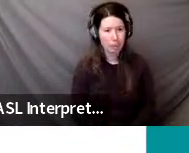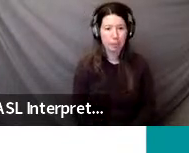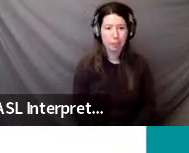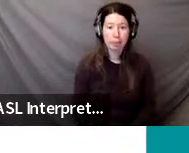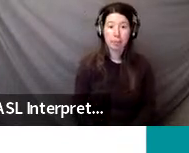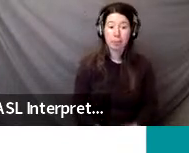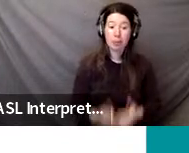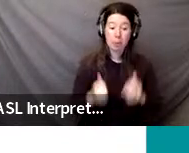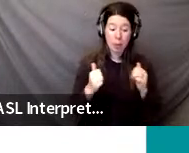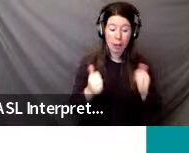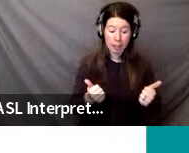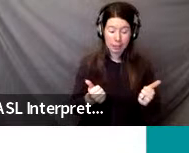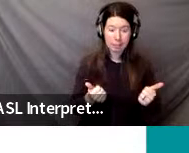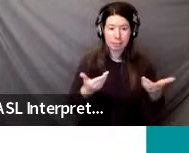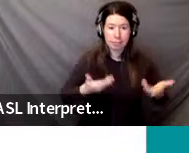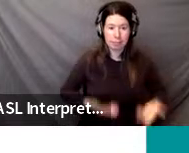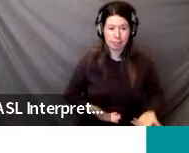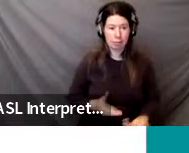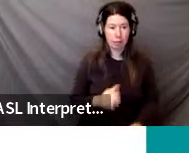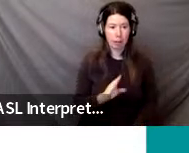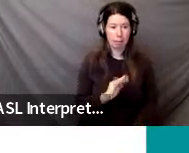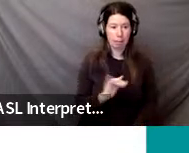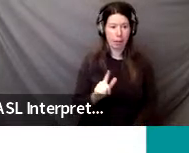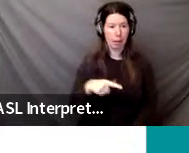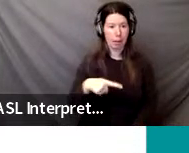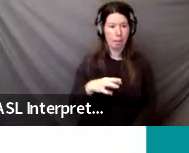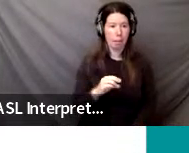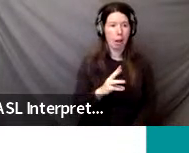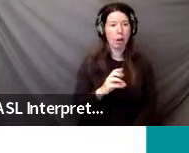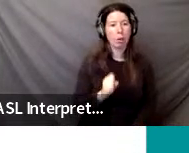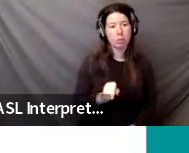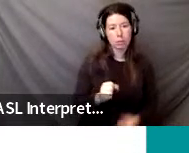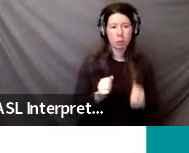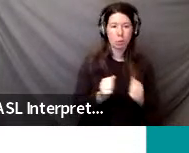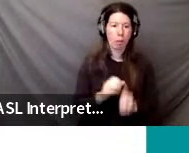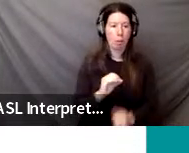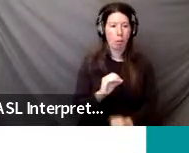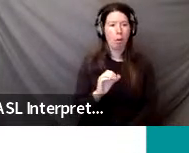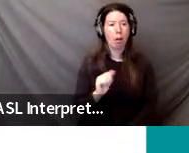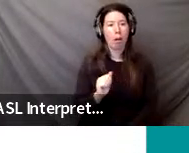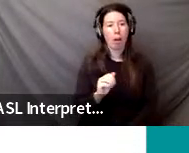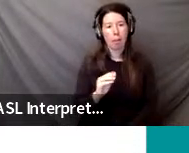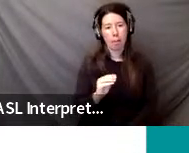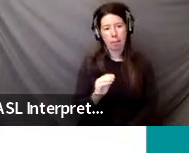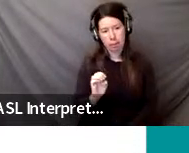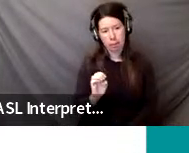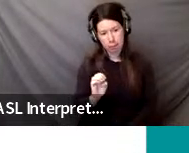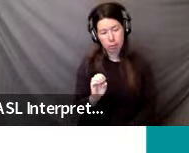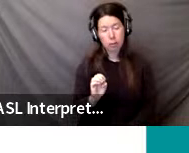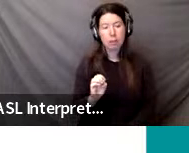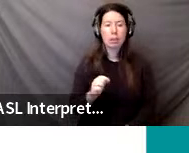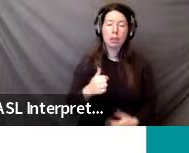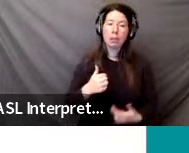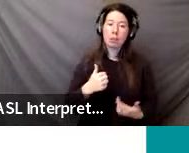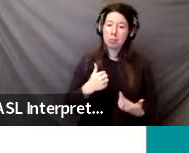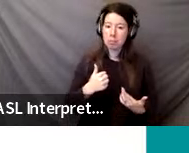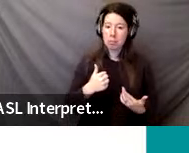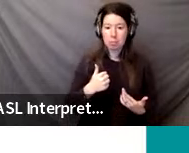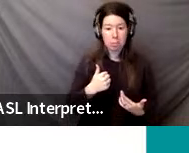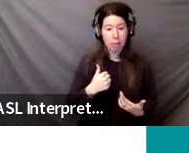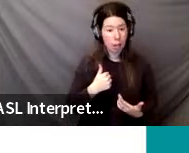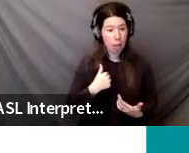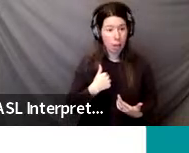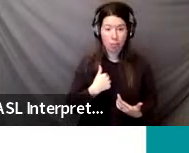Great, and I'm Bill Prowse with the Oregon Association of Minority Entrepreneurs, and it's been a